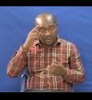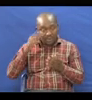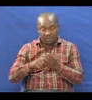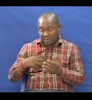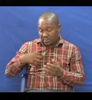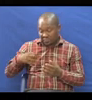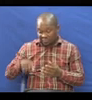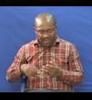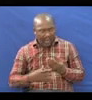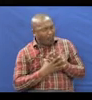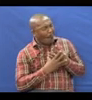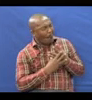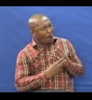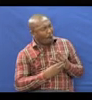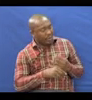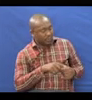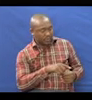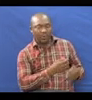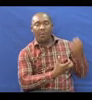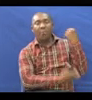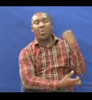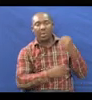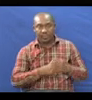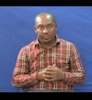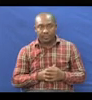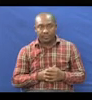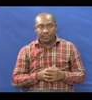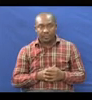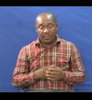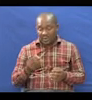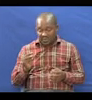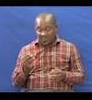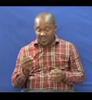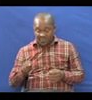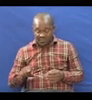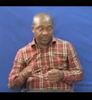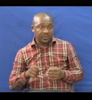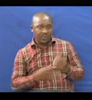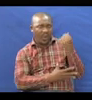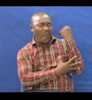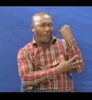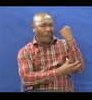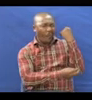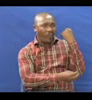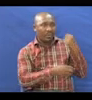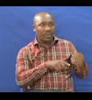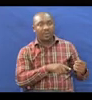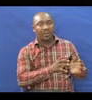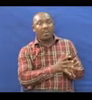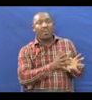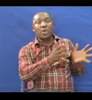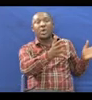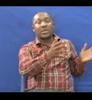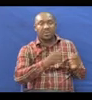So the rich one exploit the majority. So there was existence of exploitation. The rich